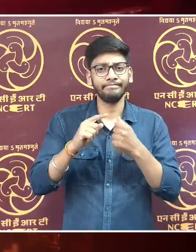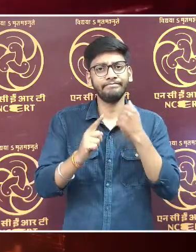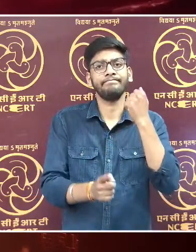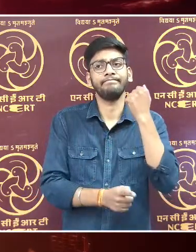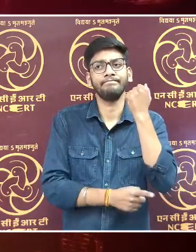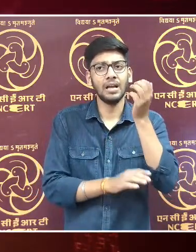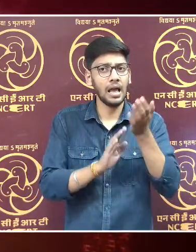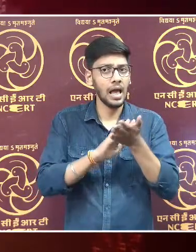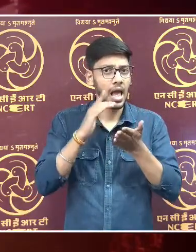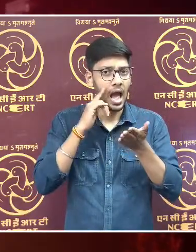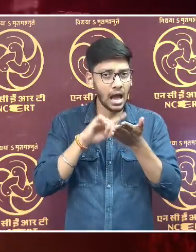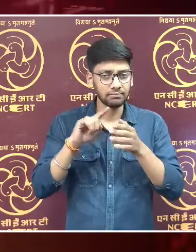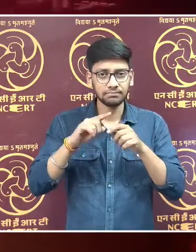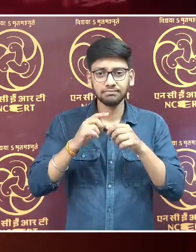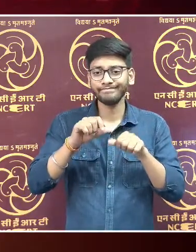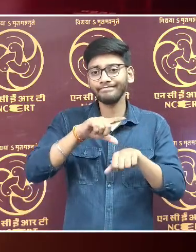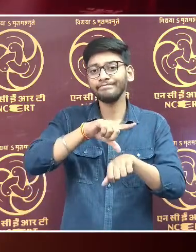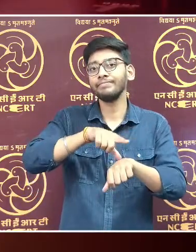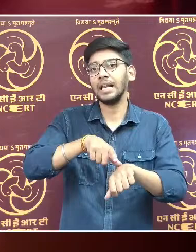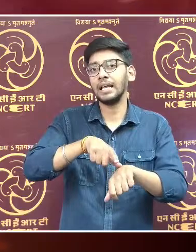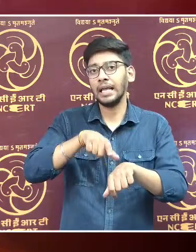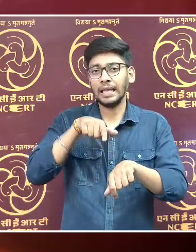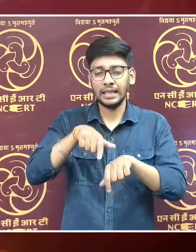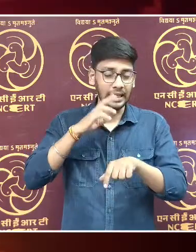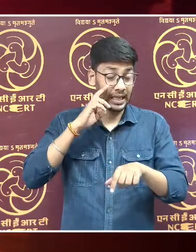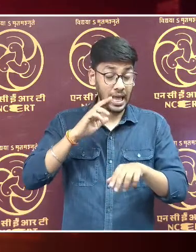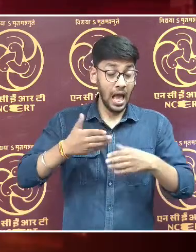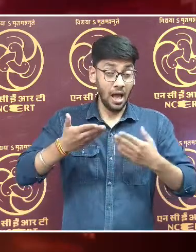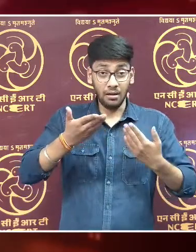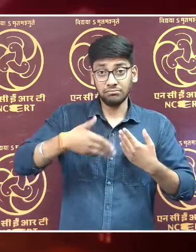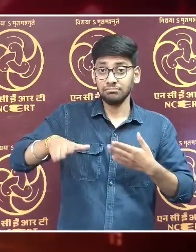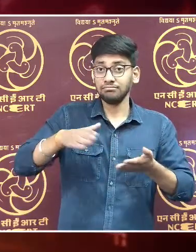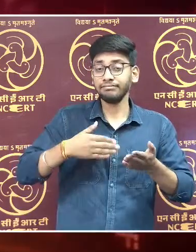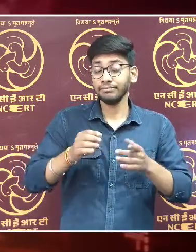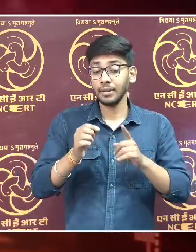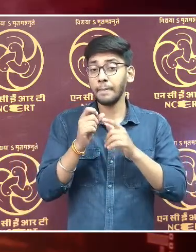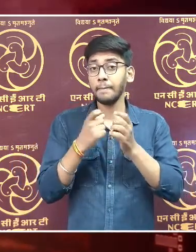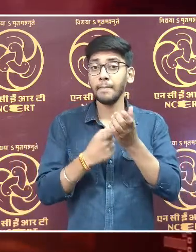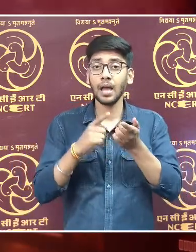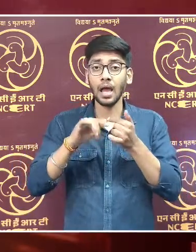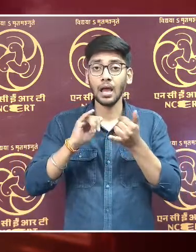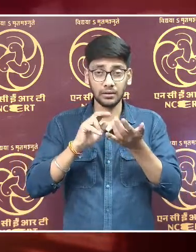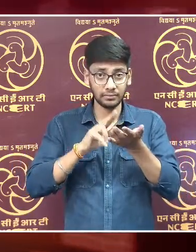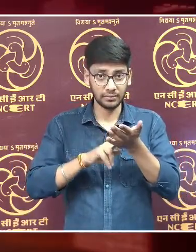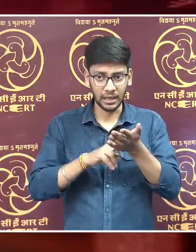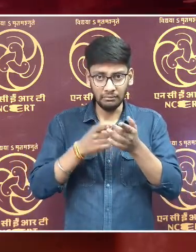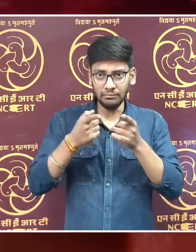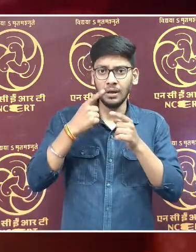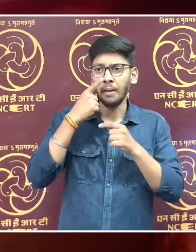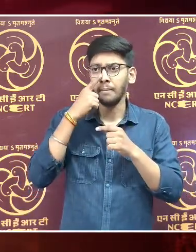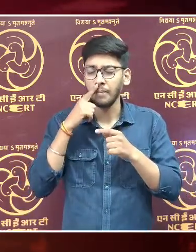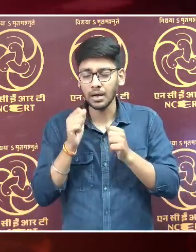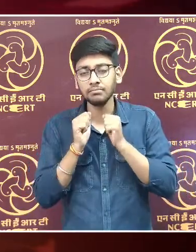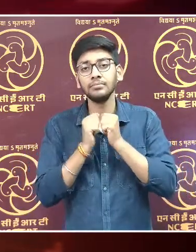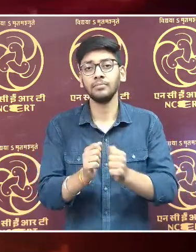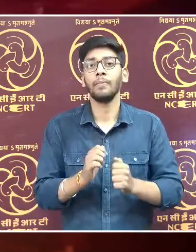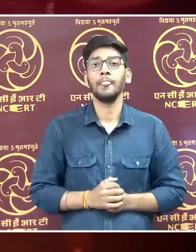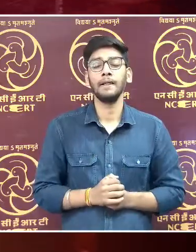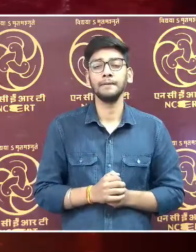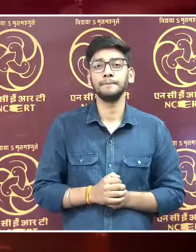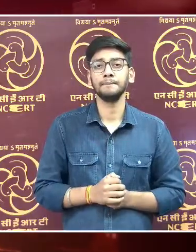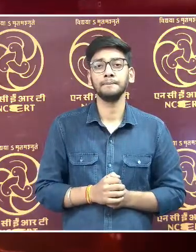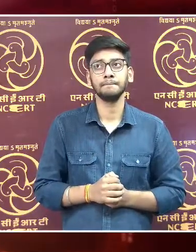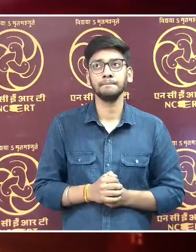hearing that is getting delayed, is what we have to get the parents and the teachers to know at this time. Yes. And yeah.